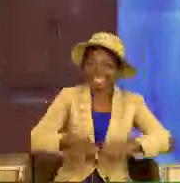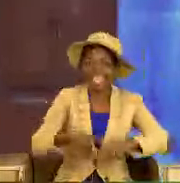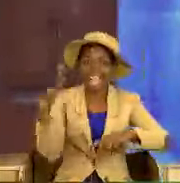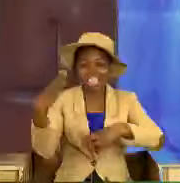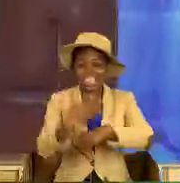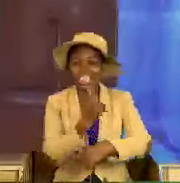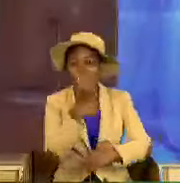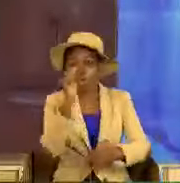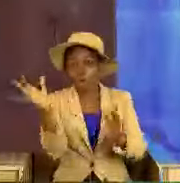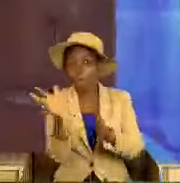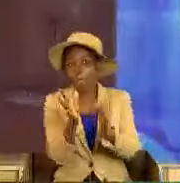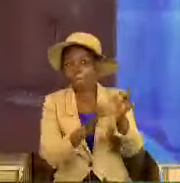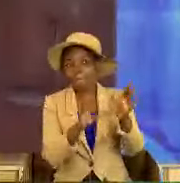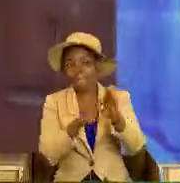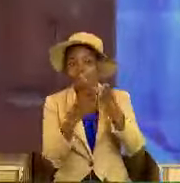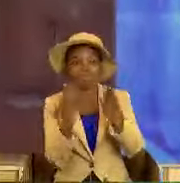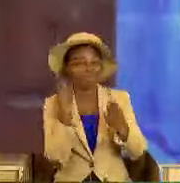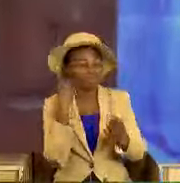few